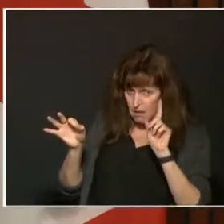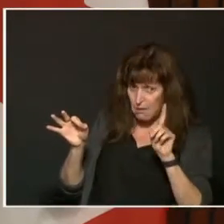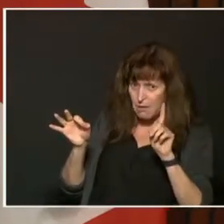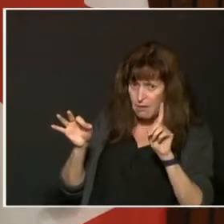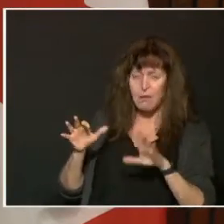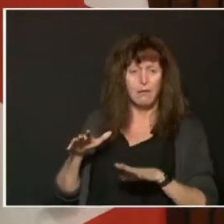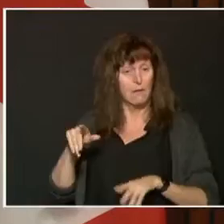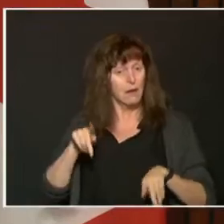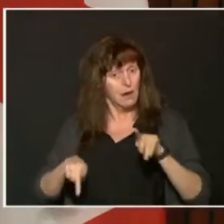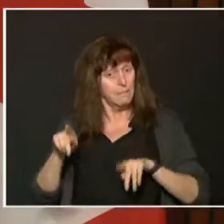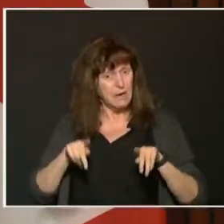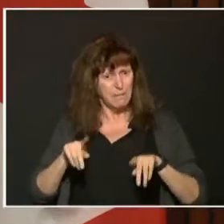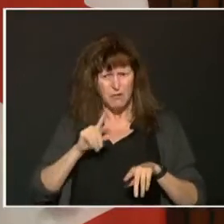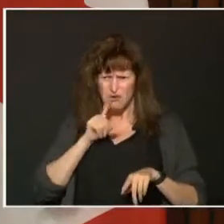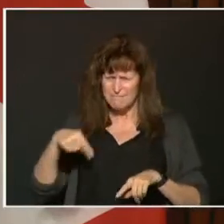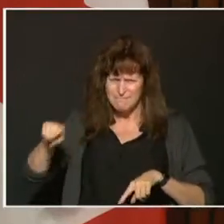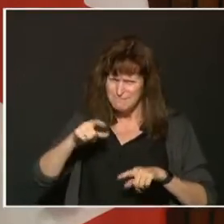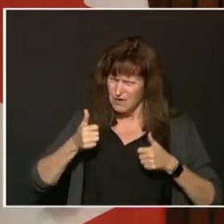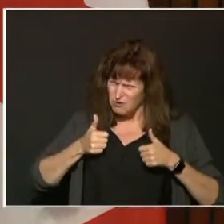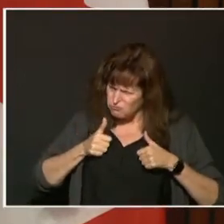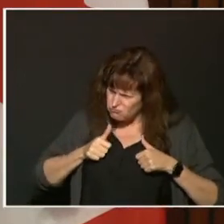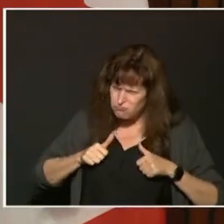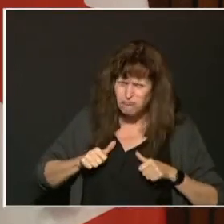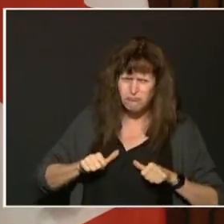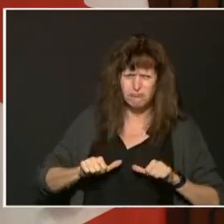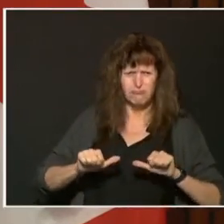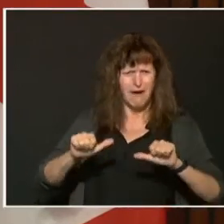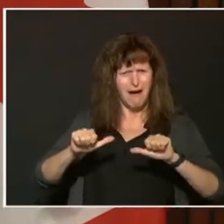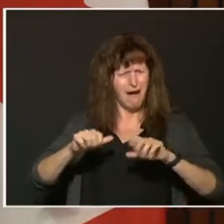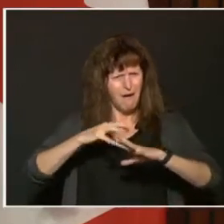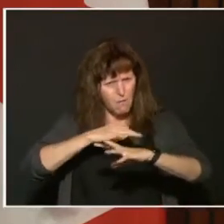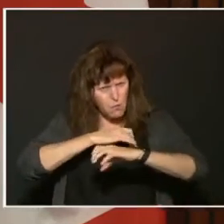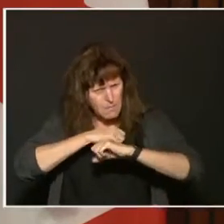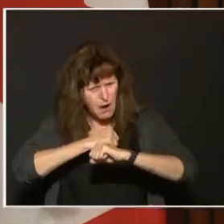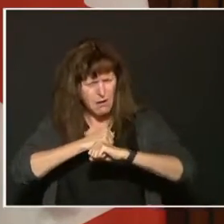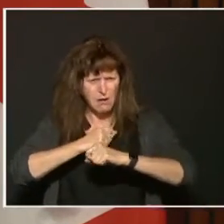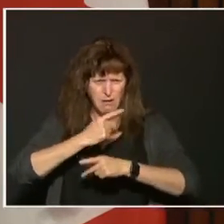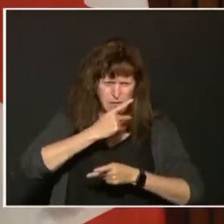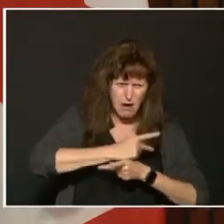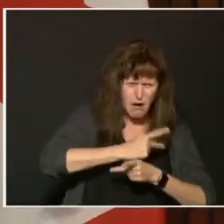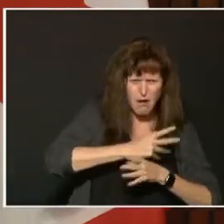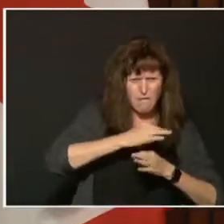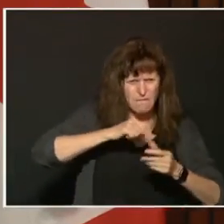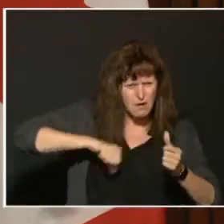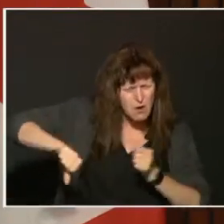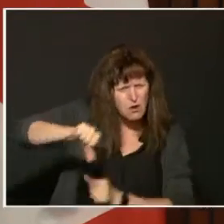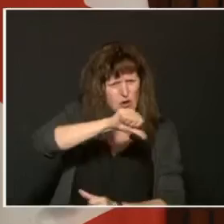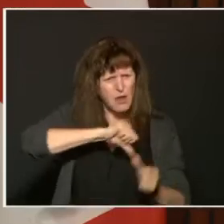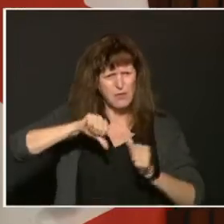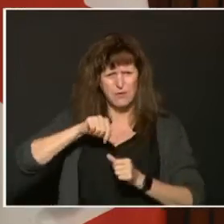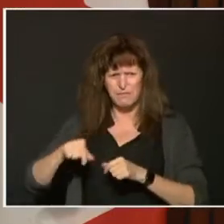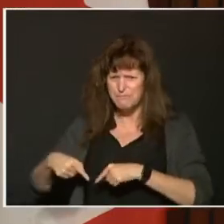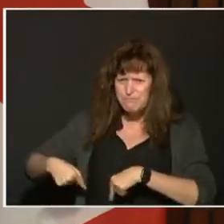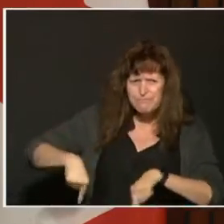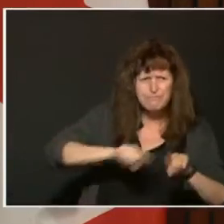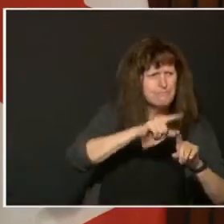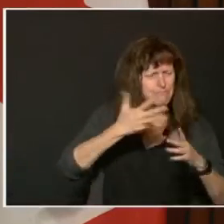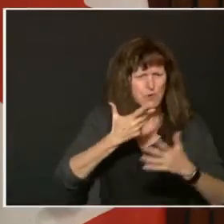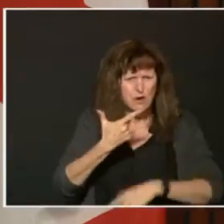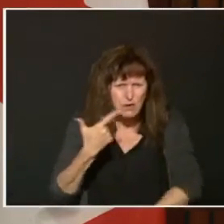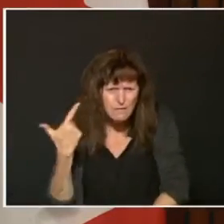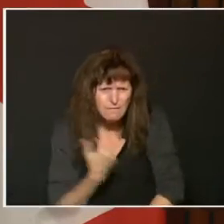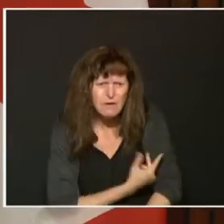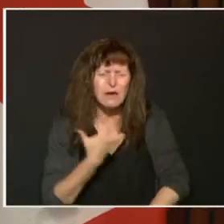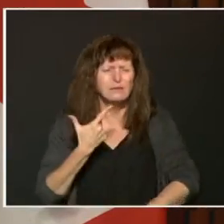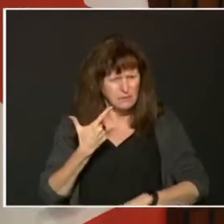a remarkable effort to protect and care for each other by getting vaccinated, and as a result, both regions are